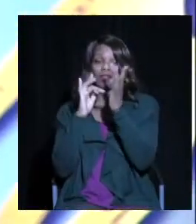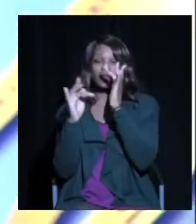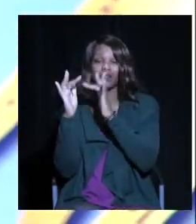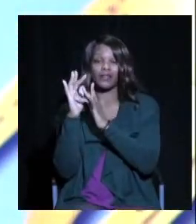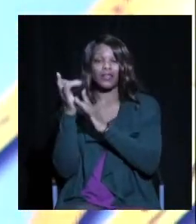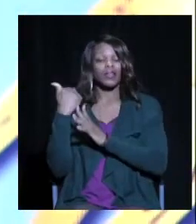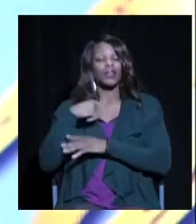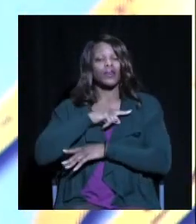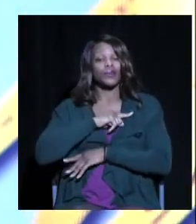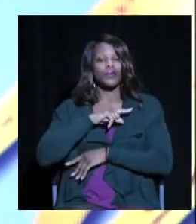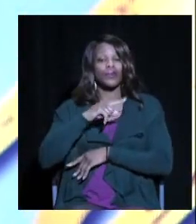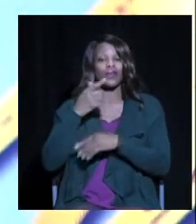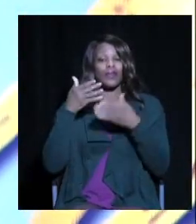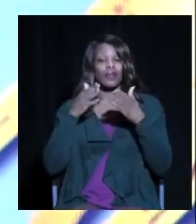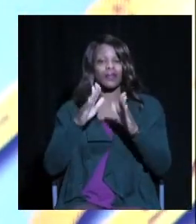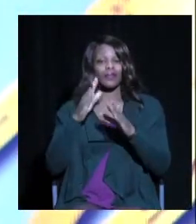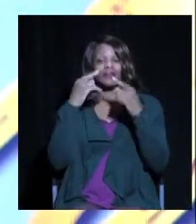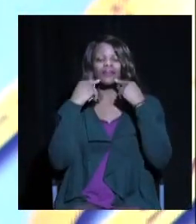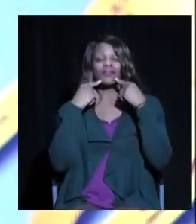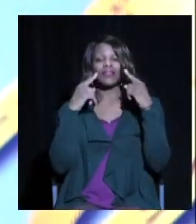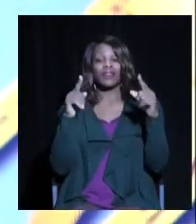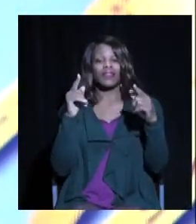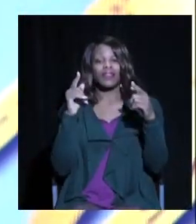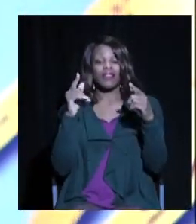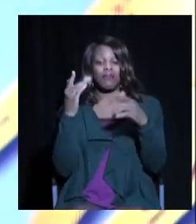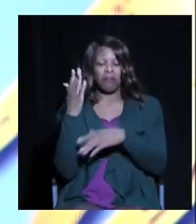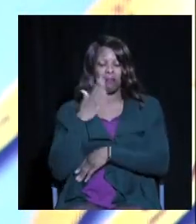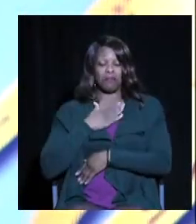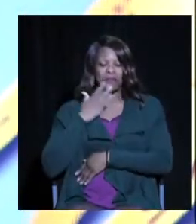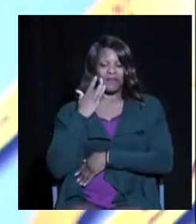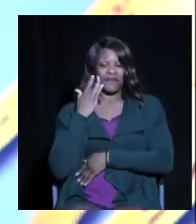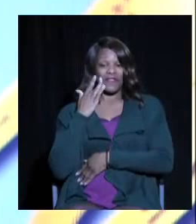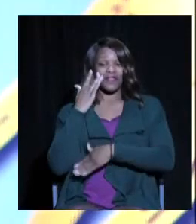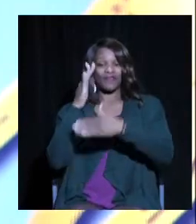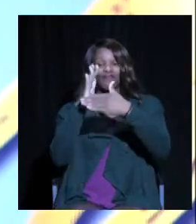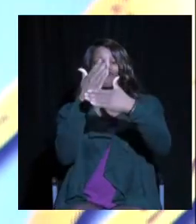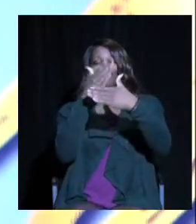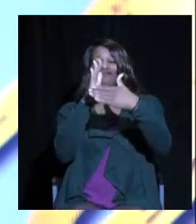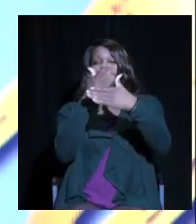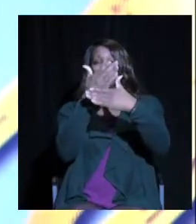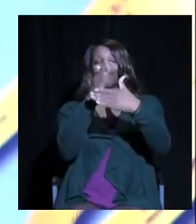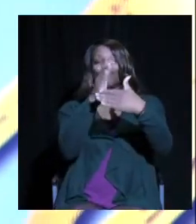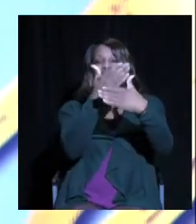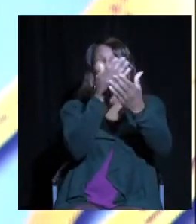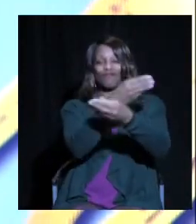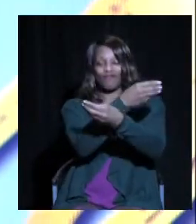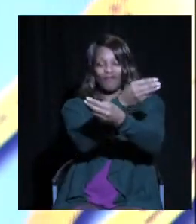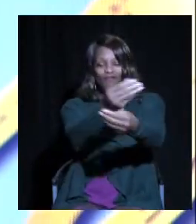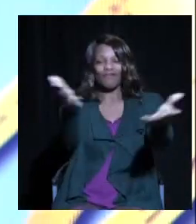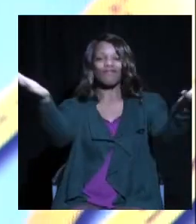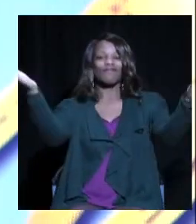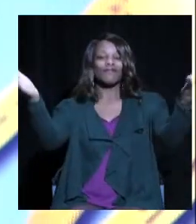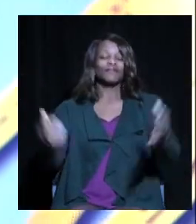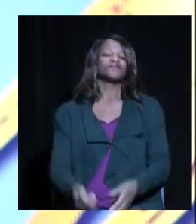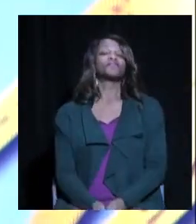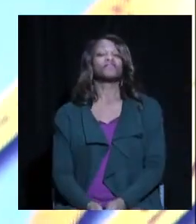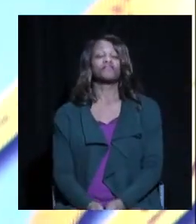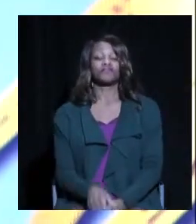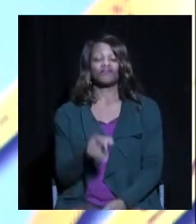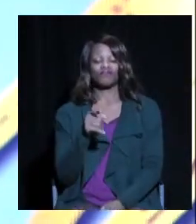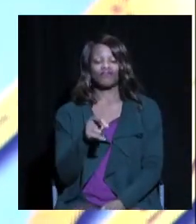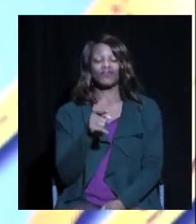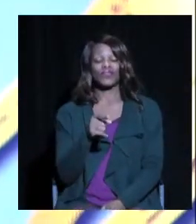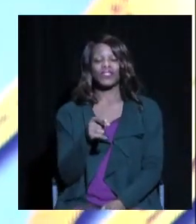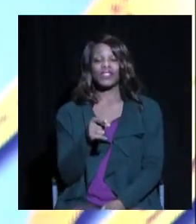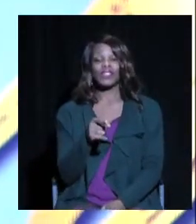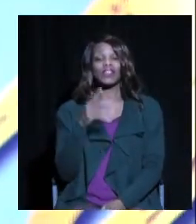so we get to say, let me share this favor with you. And Mary, in this text, is someone